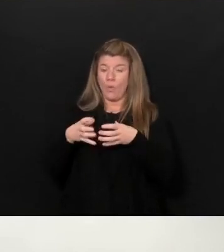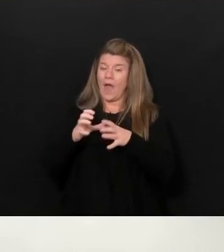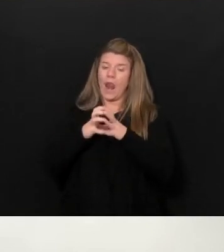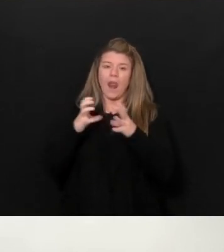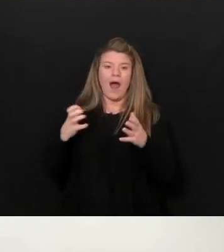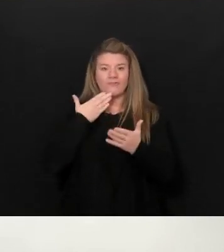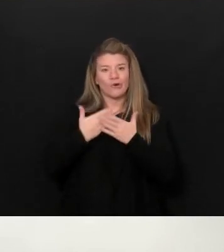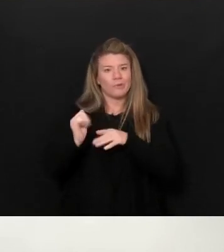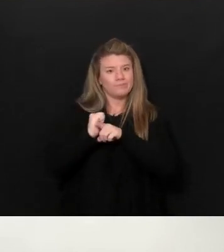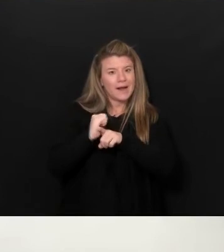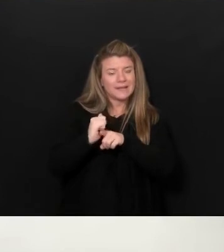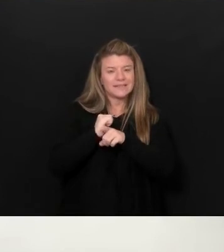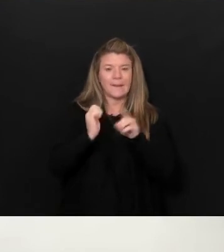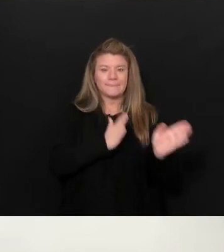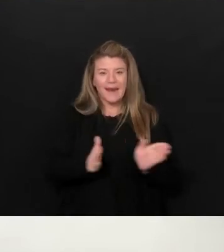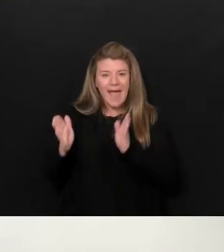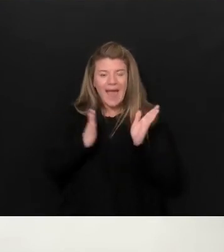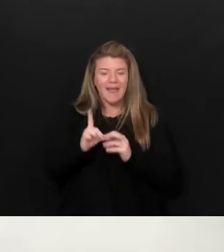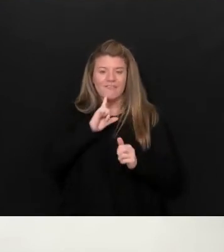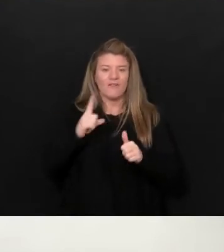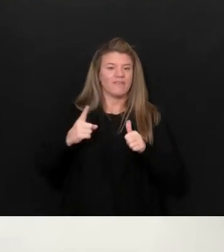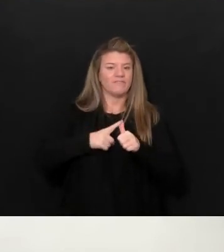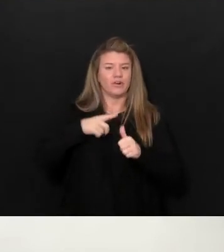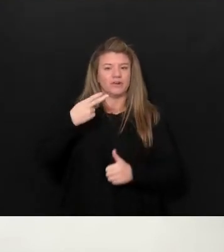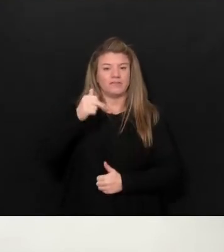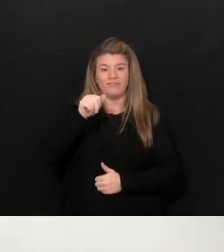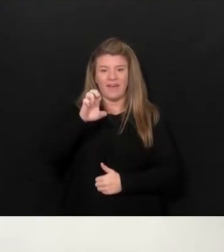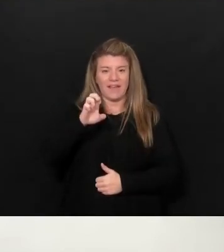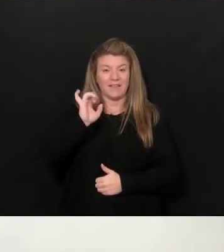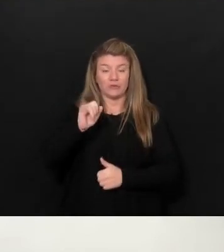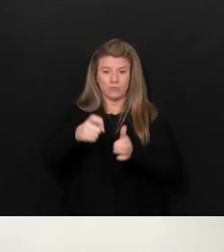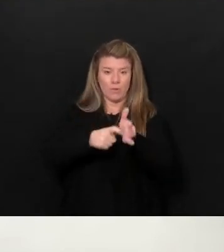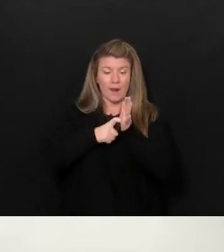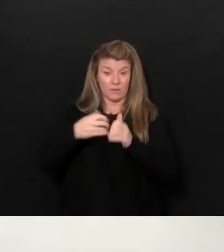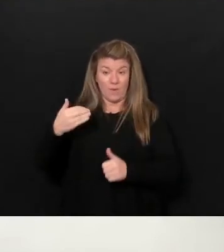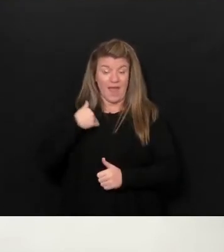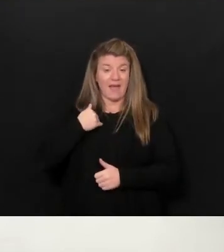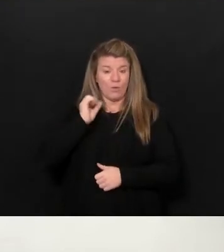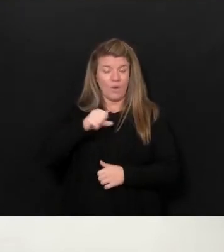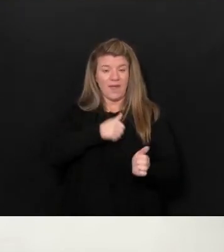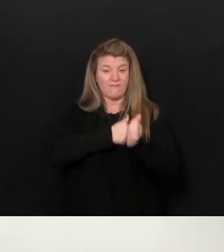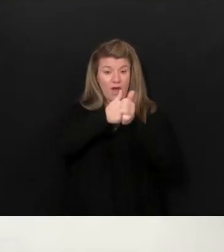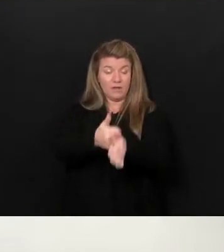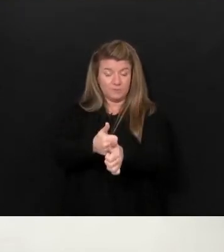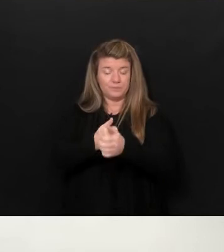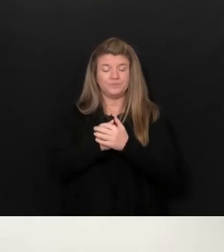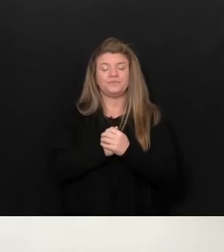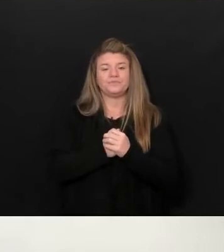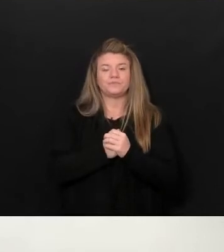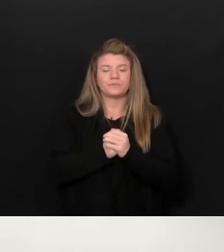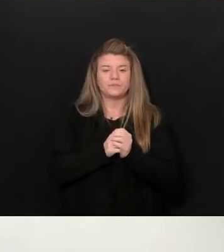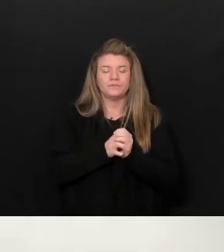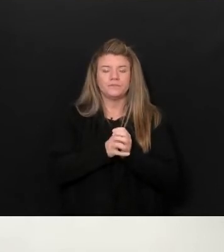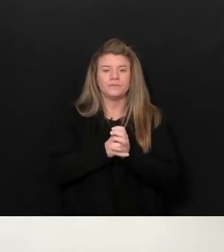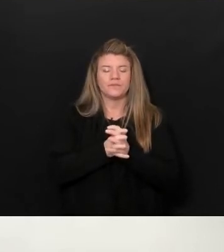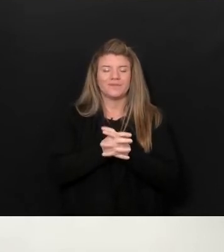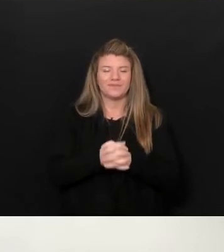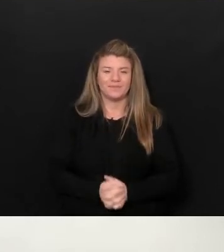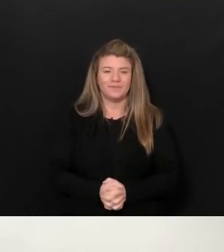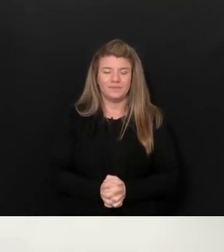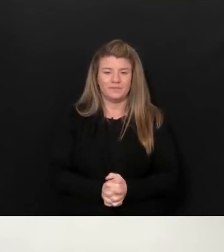first phase rollout and those requirements that are out there. Last two things I would leave you